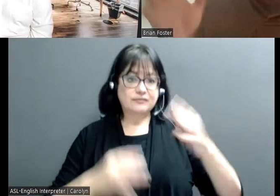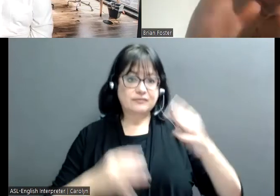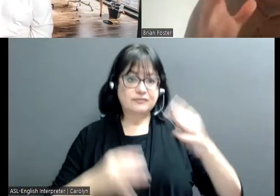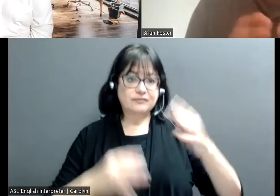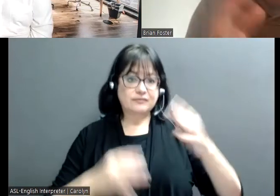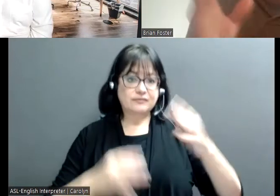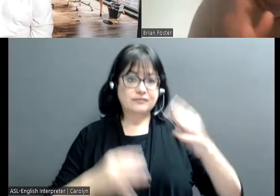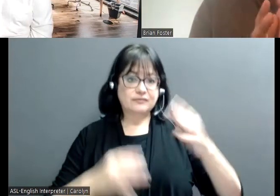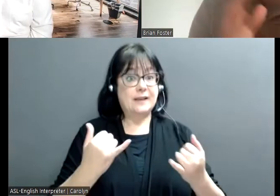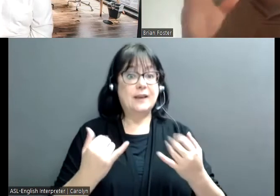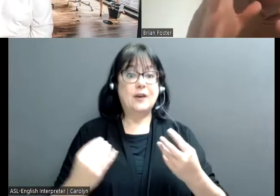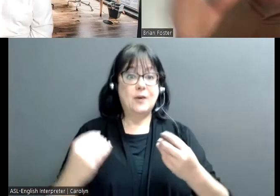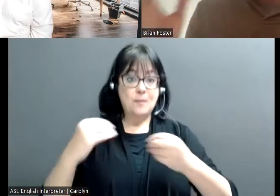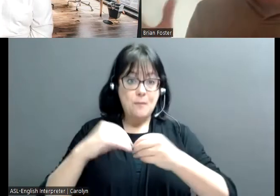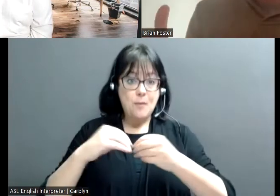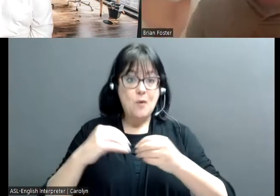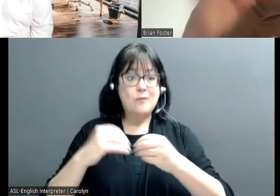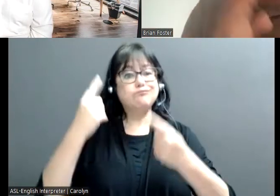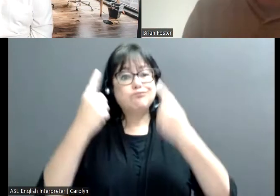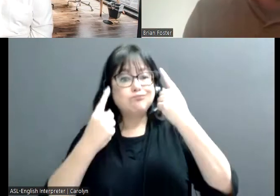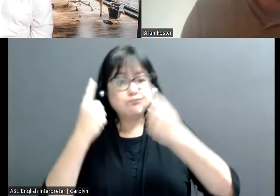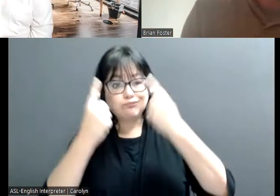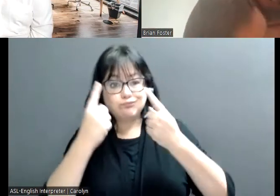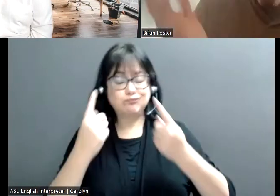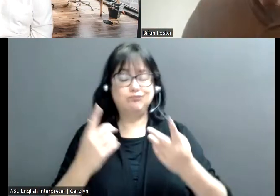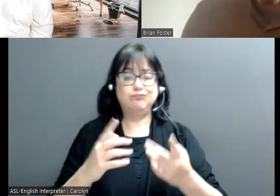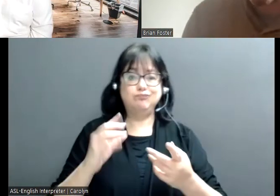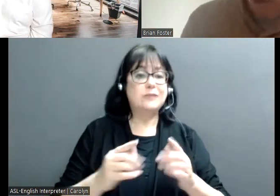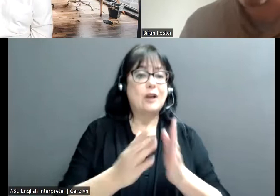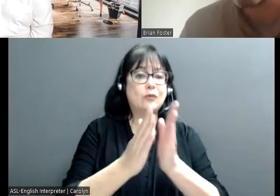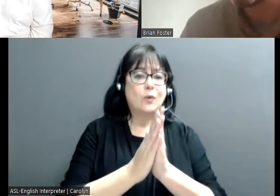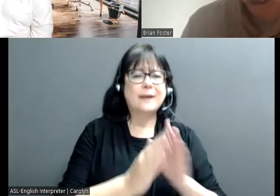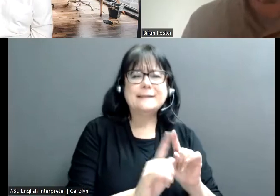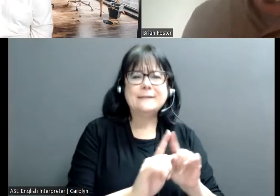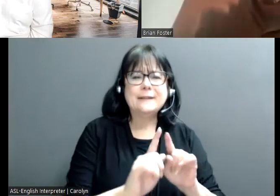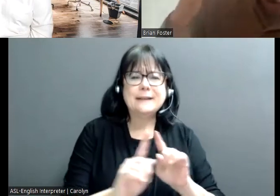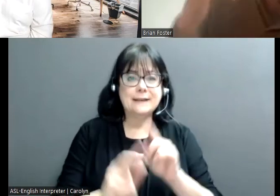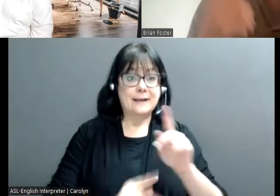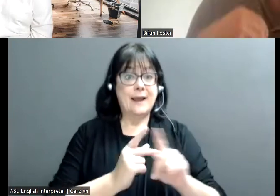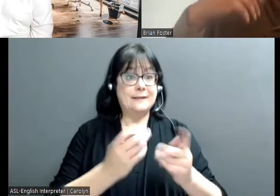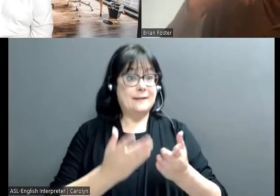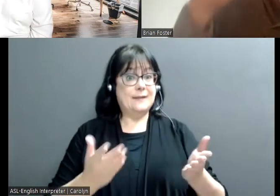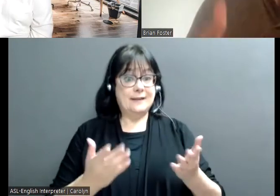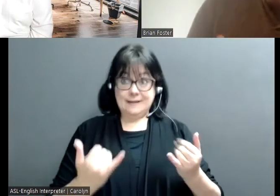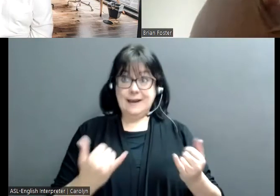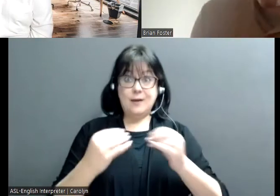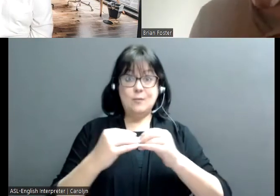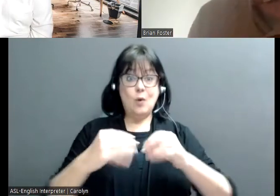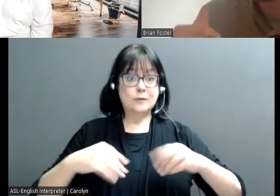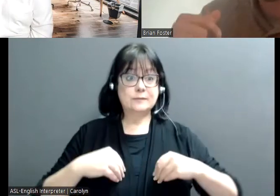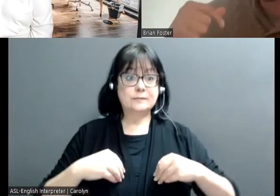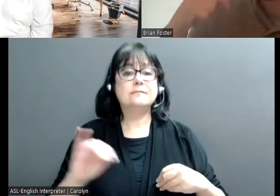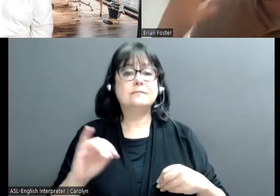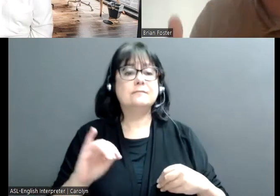say prescriptive than it was before. And the diversity of requests, like you were alluding to, David, more requests for small